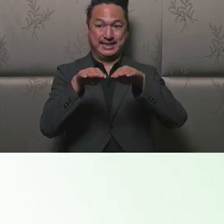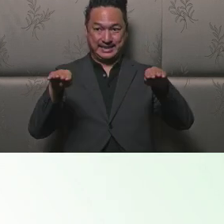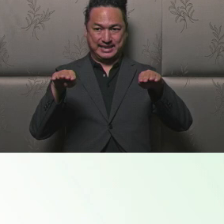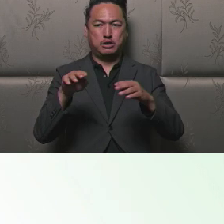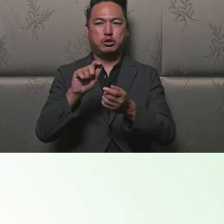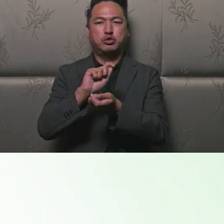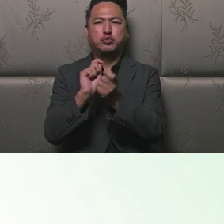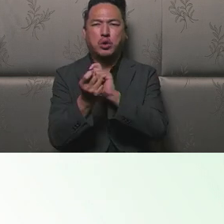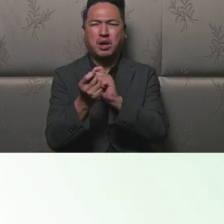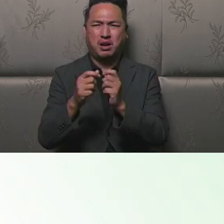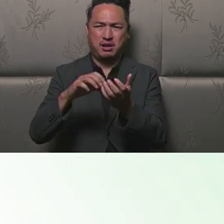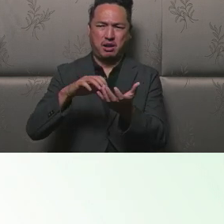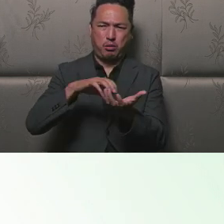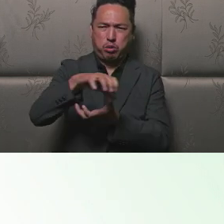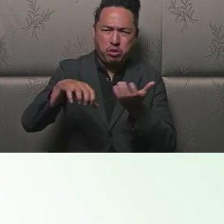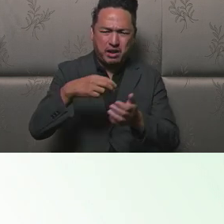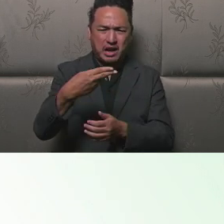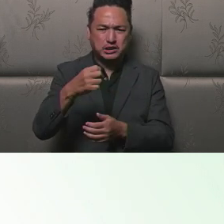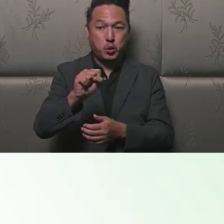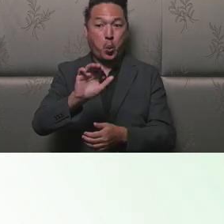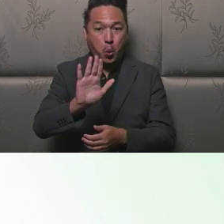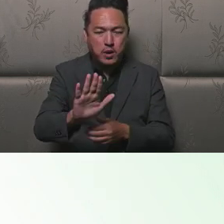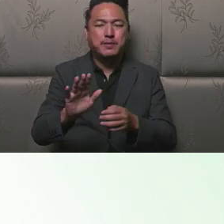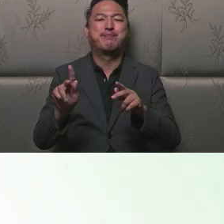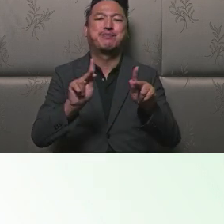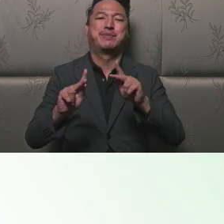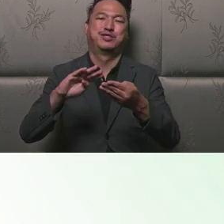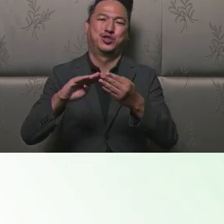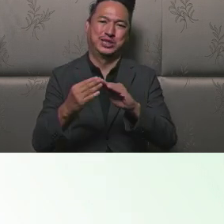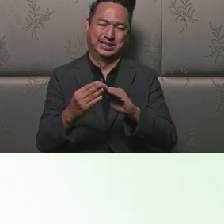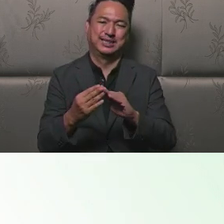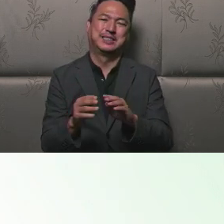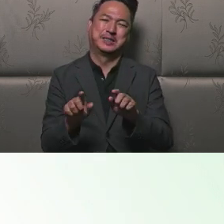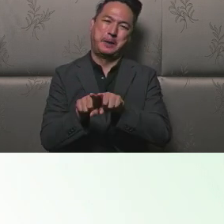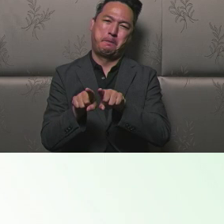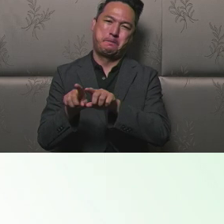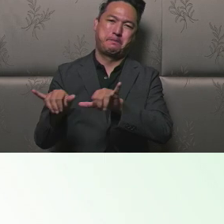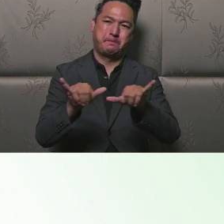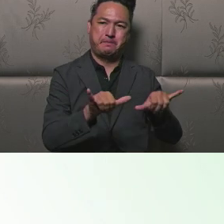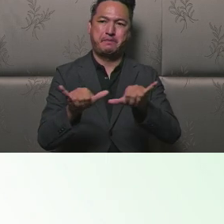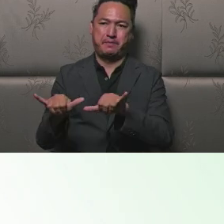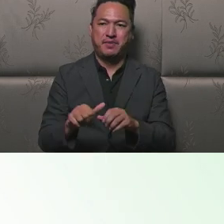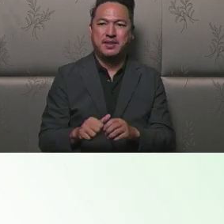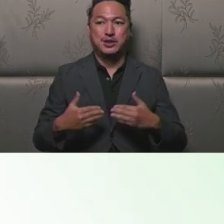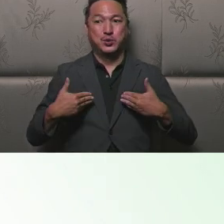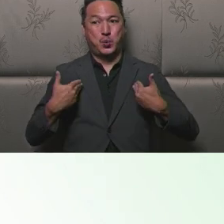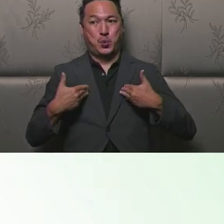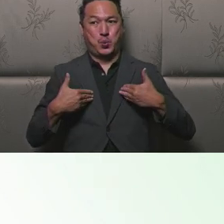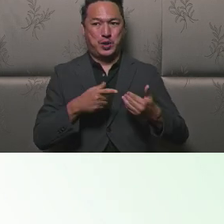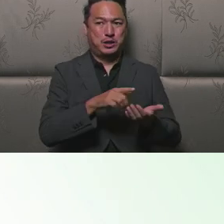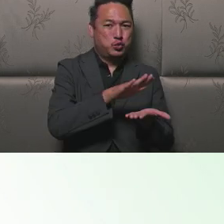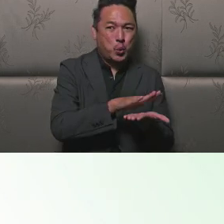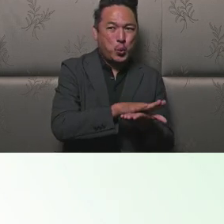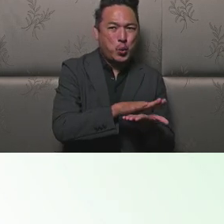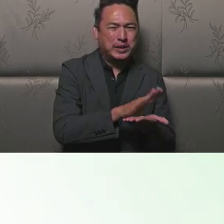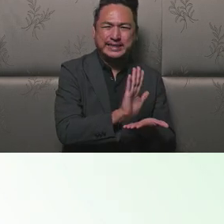system program, and learners in the senior high school, grades 11 and 12, and all other